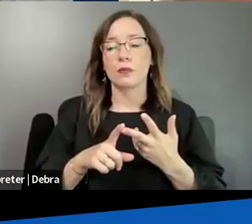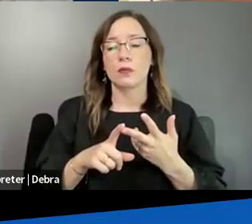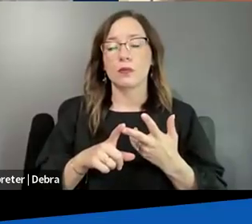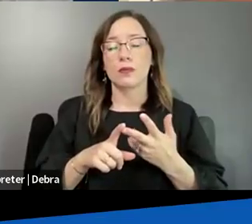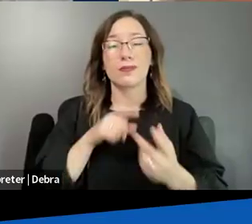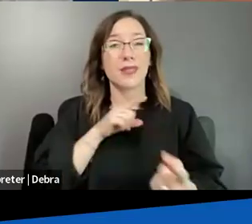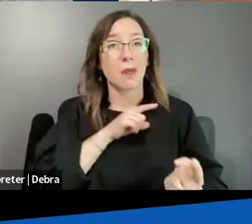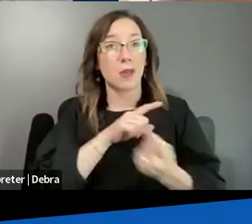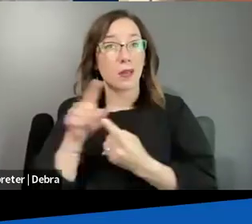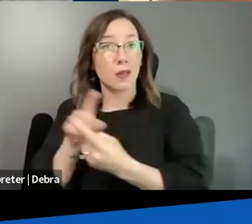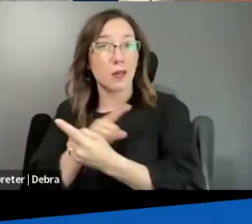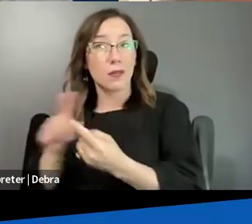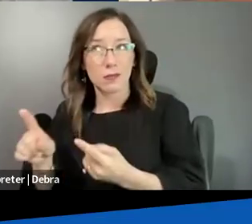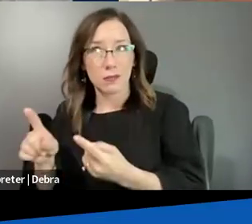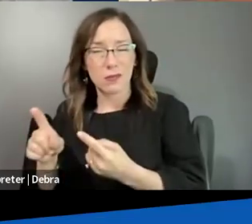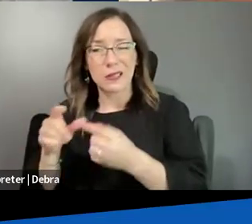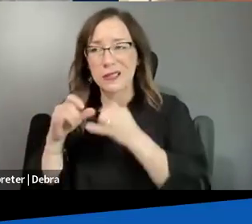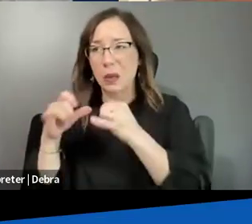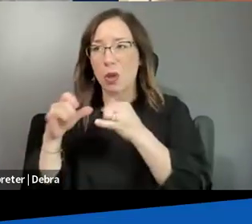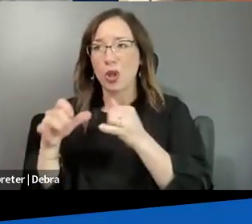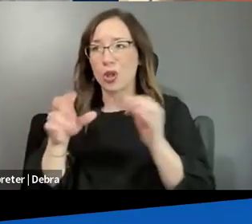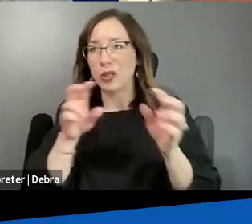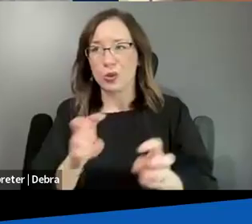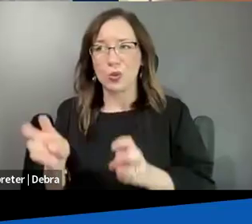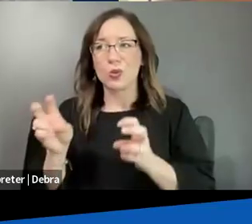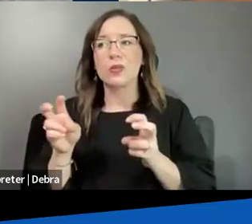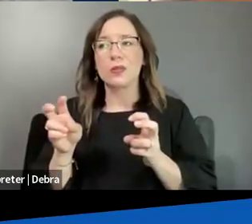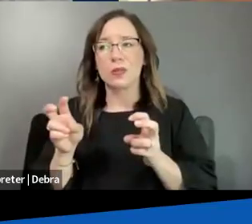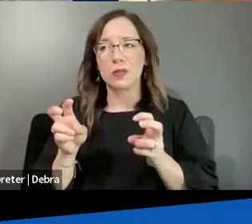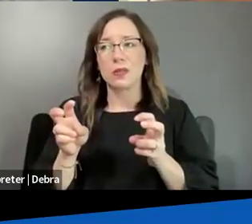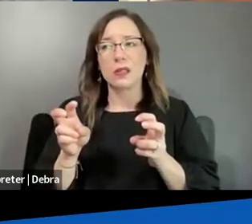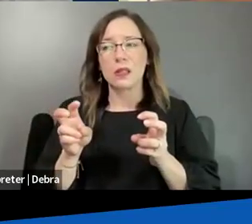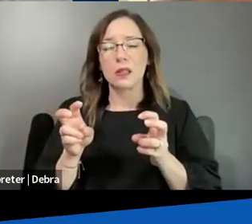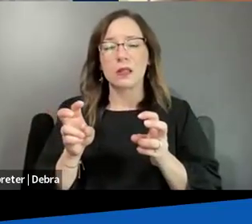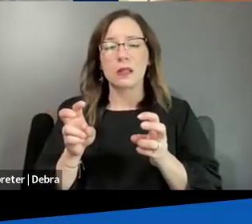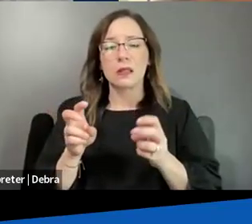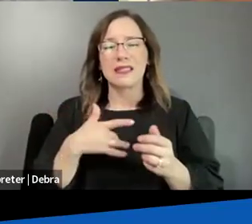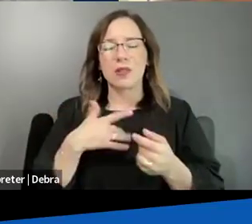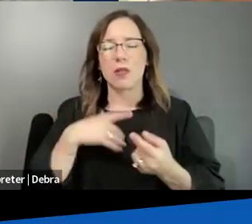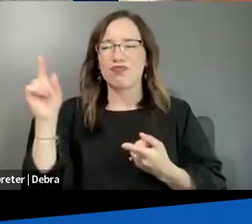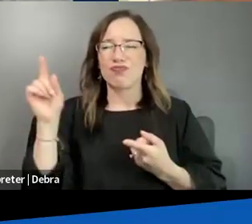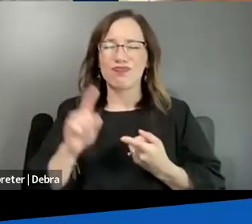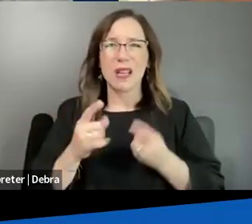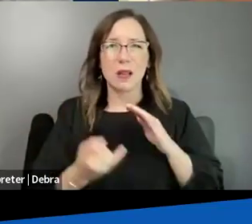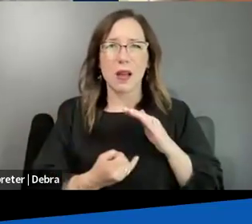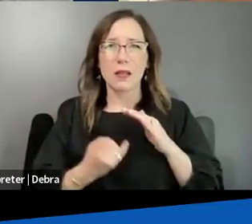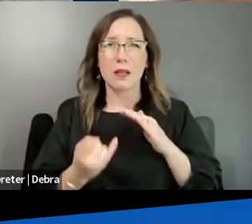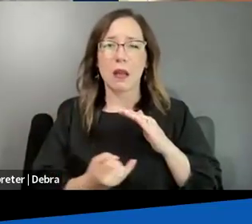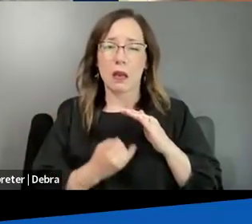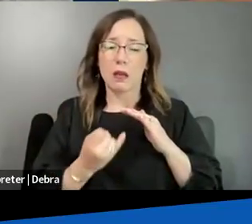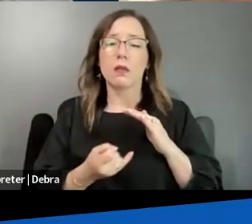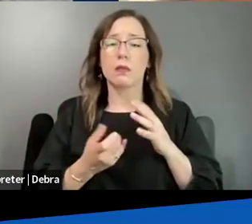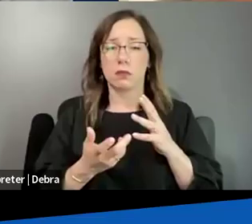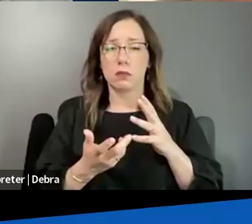other people who have similar issues that I do, and to like really feel less isolated around some